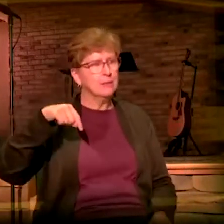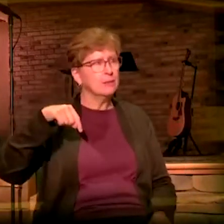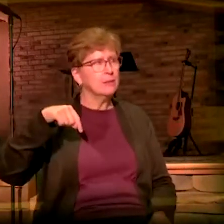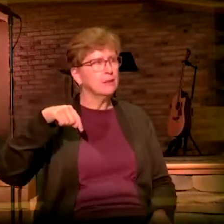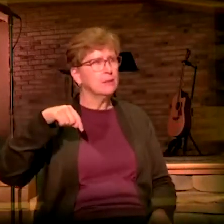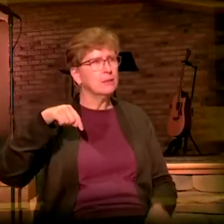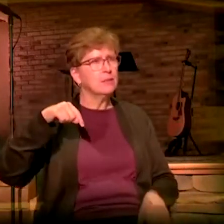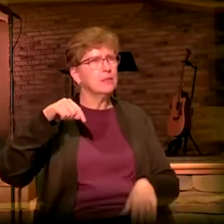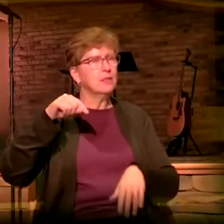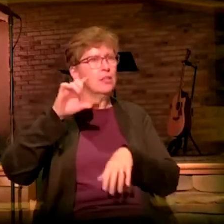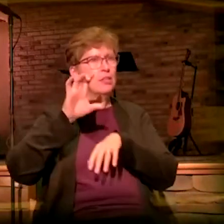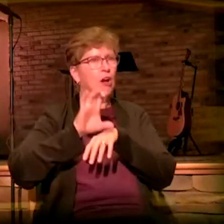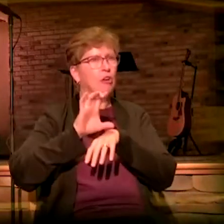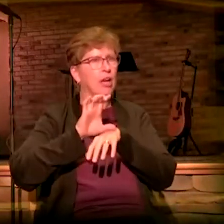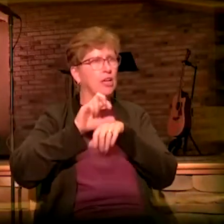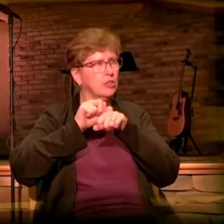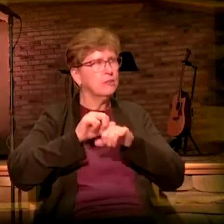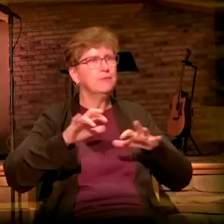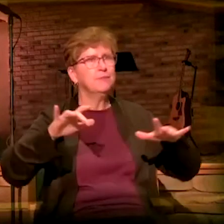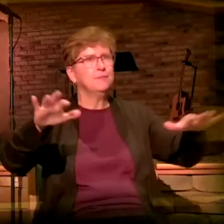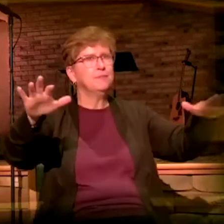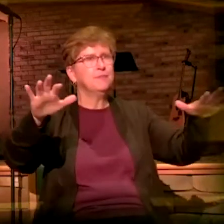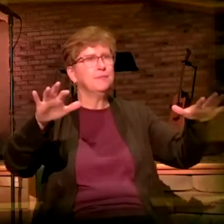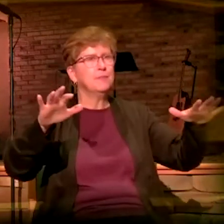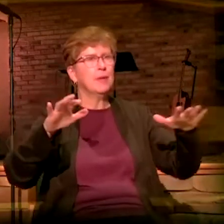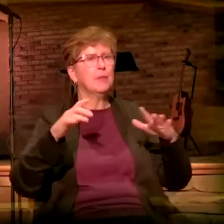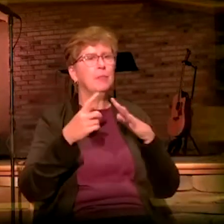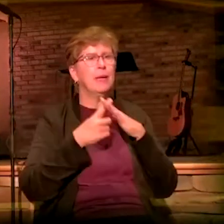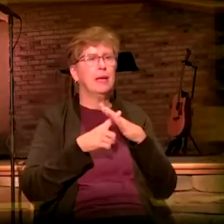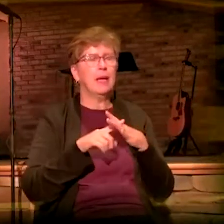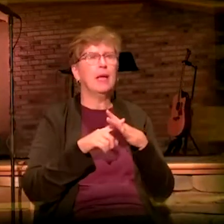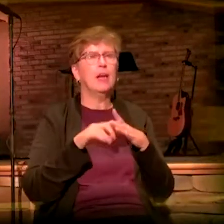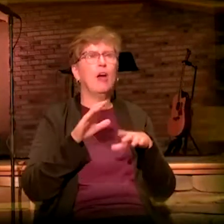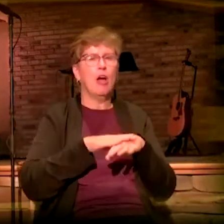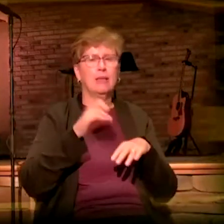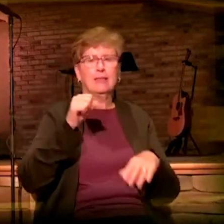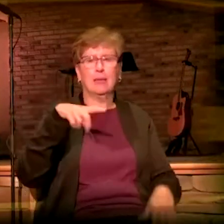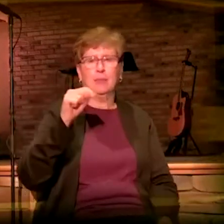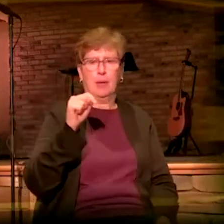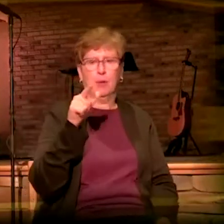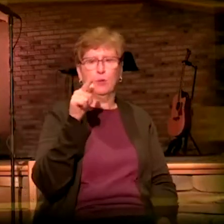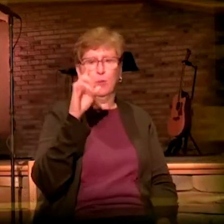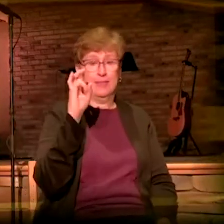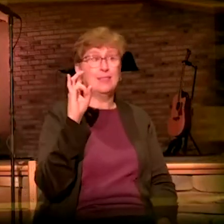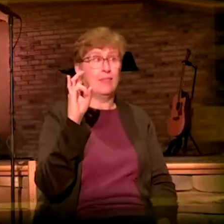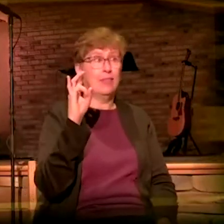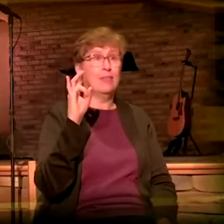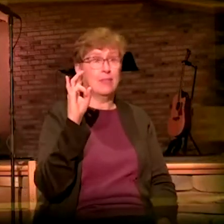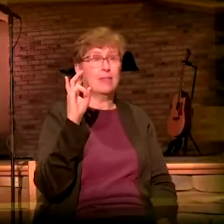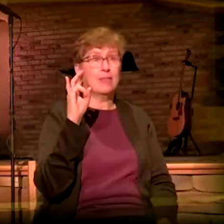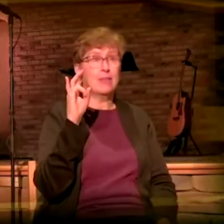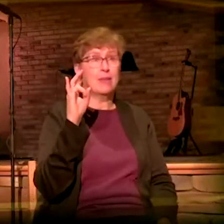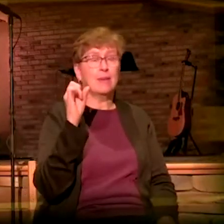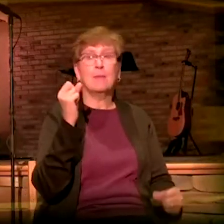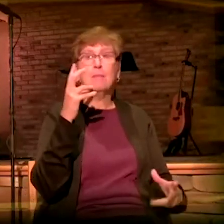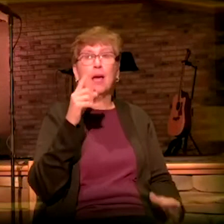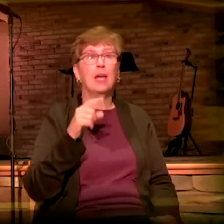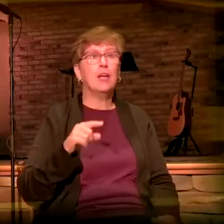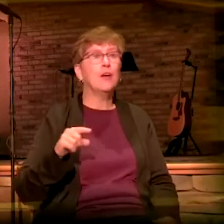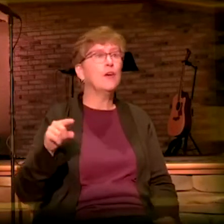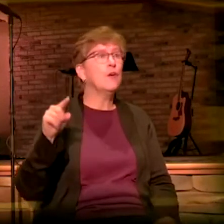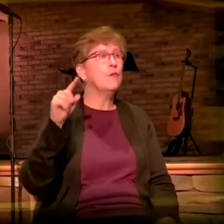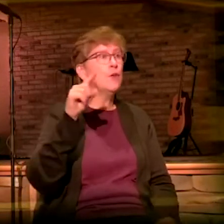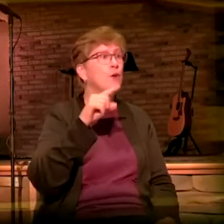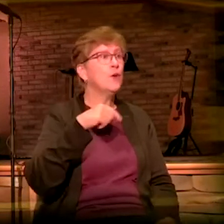And I want to begin at the individual level. Beginning on September the 27th, many of you, I